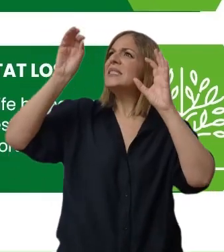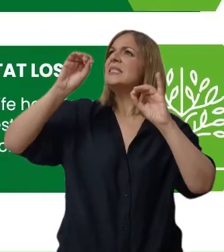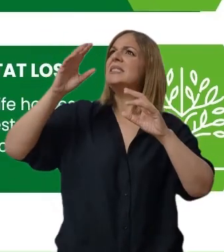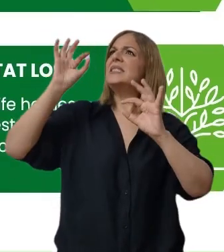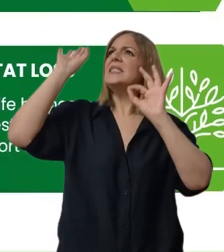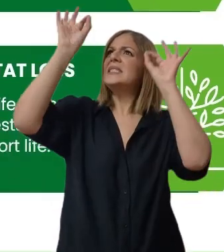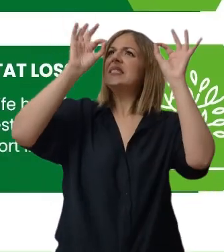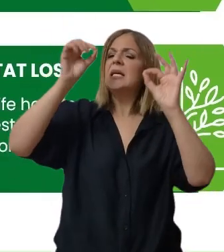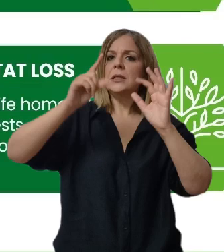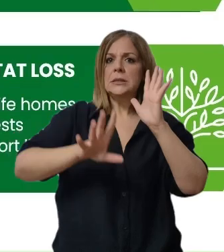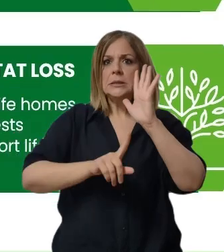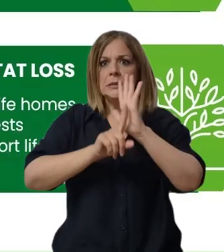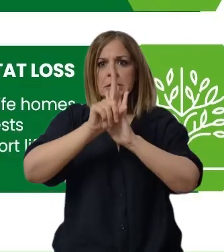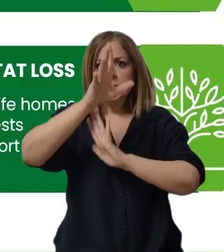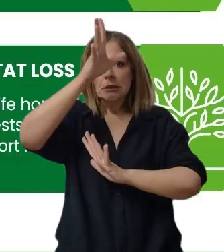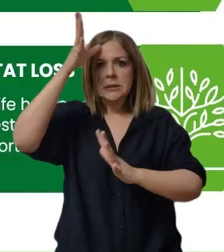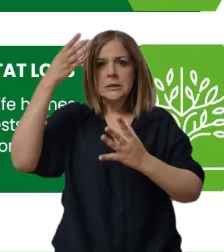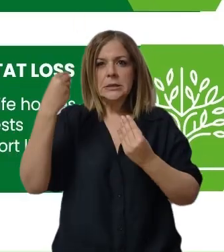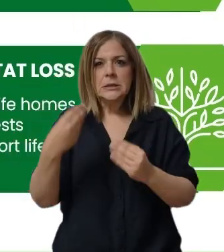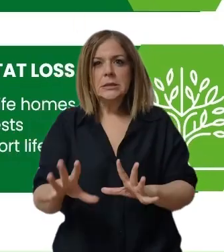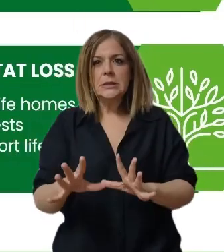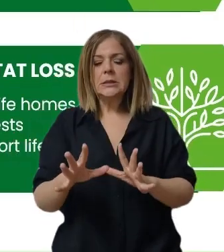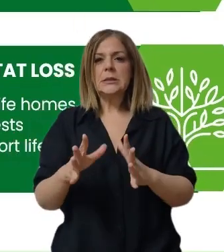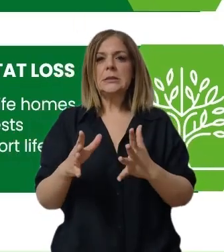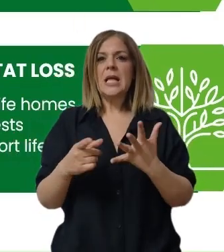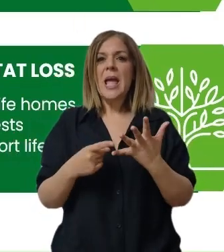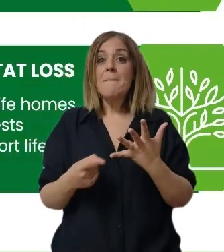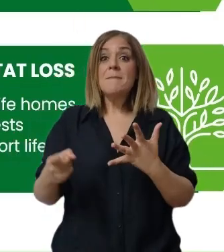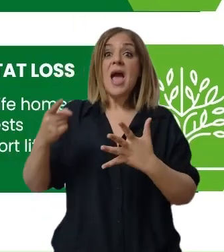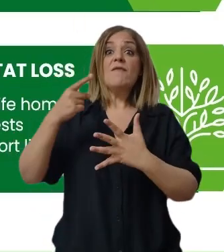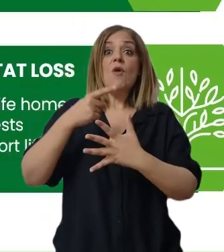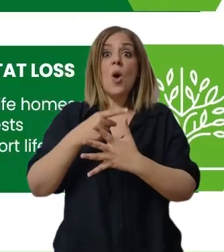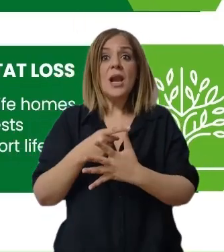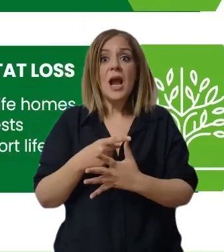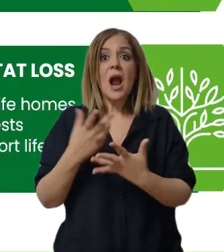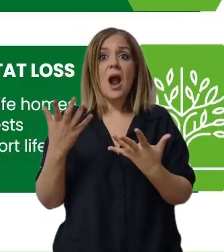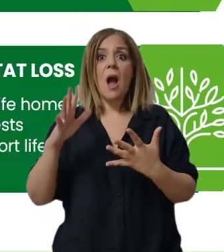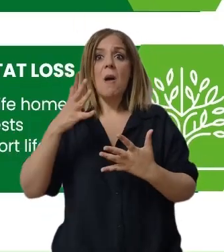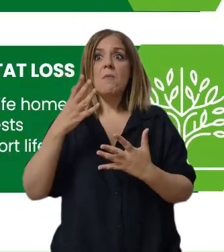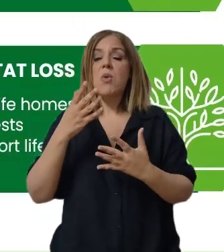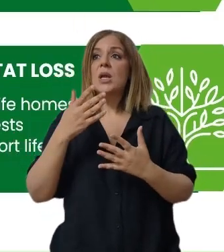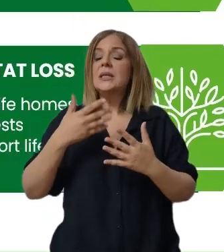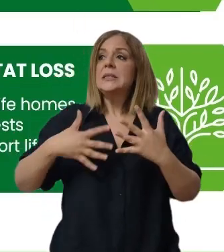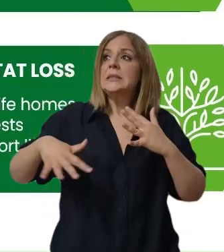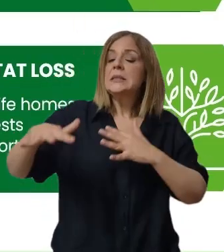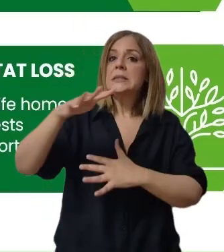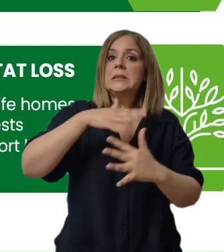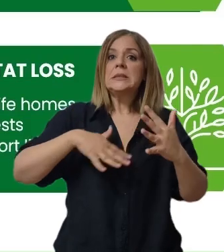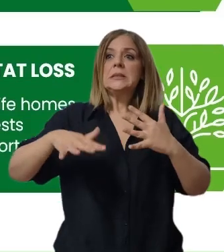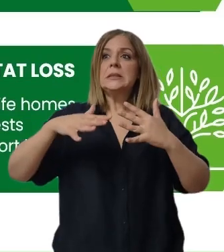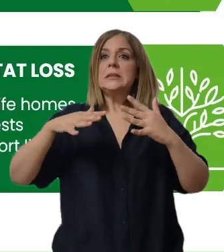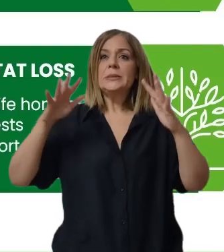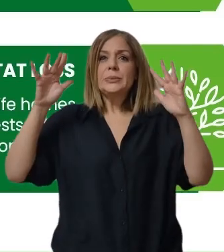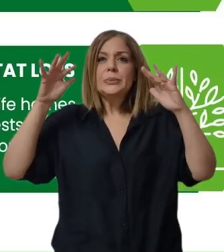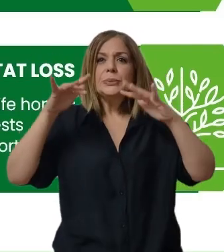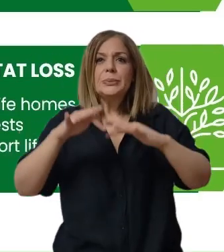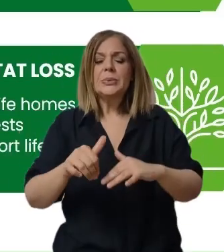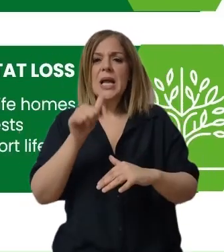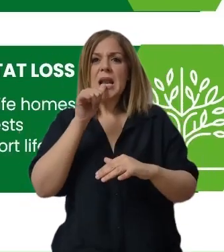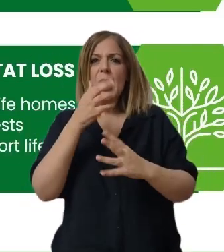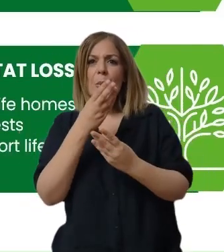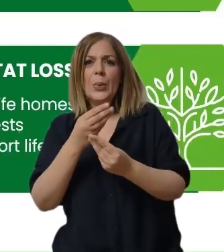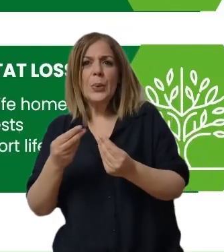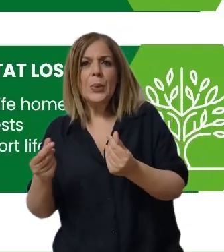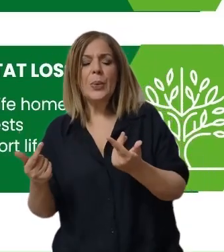extreme weather. It may cause melting glaciers and rising sea levels. We'll